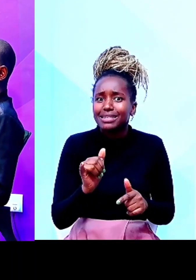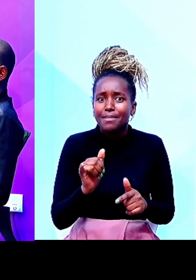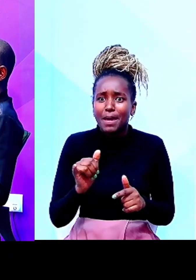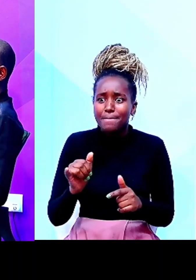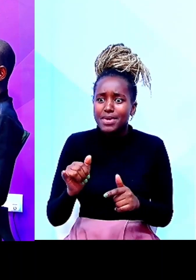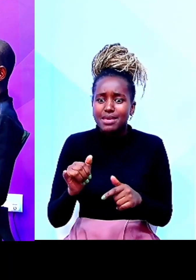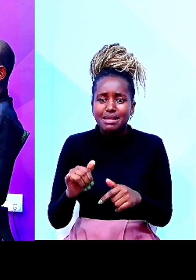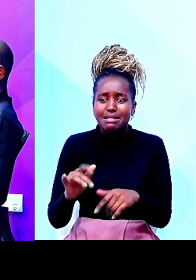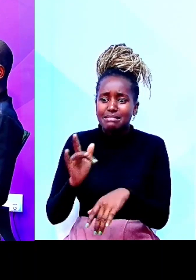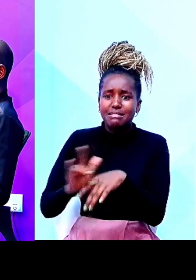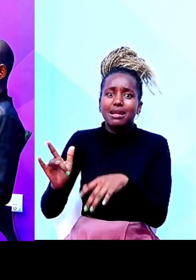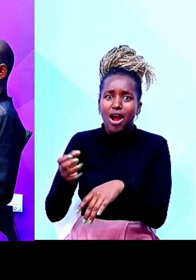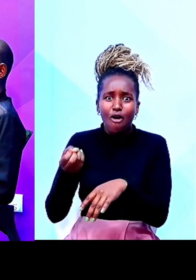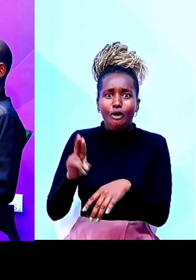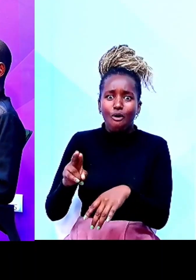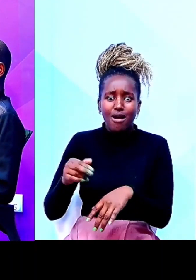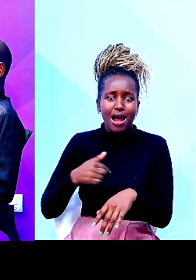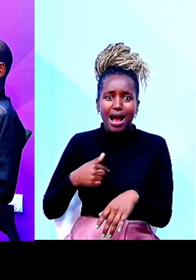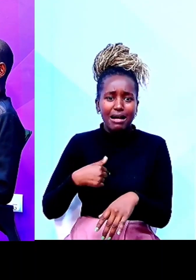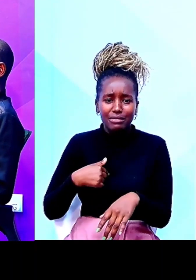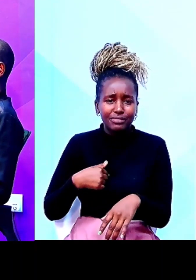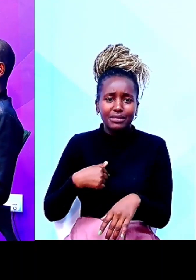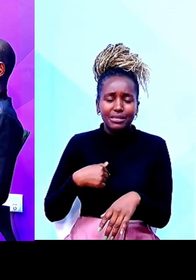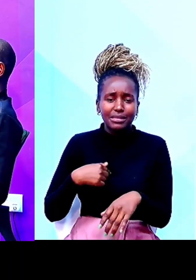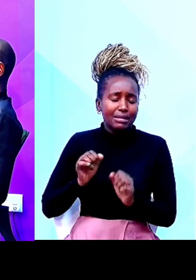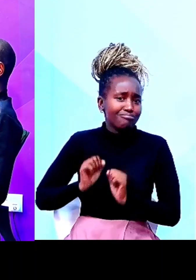get seizure episodes.